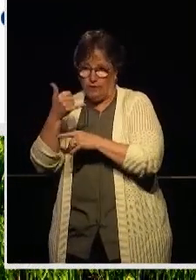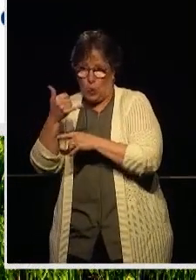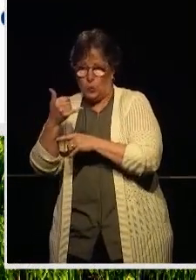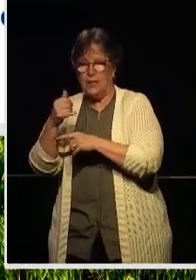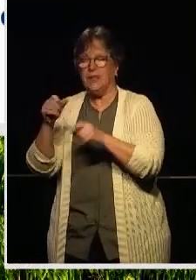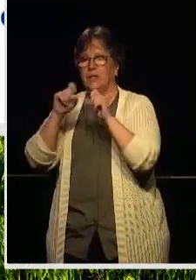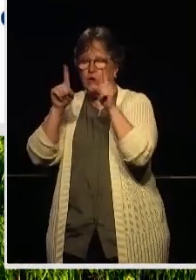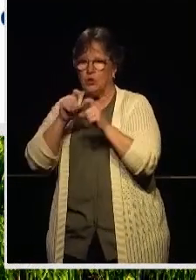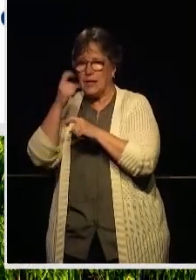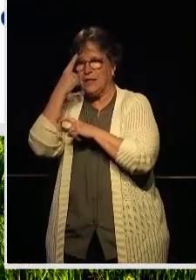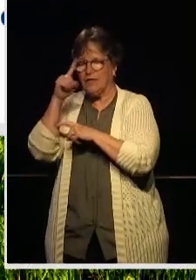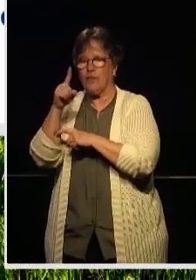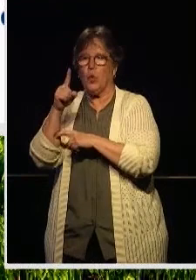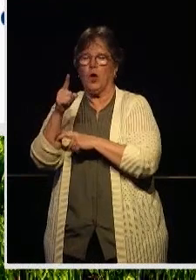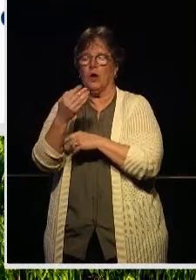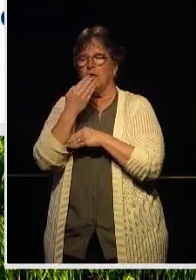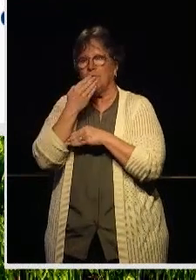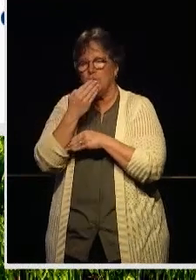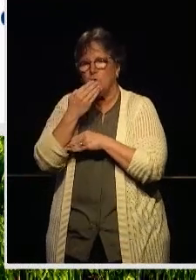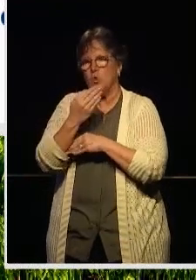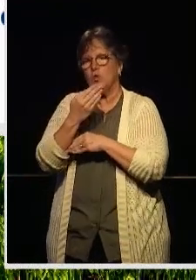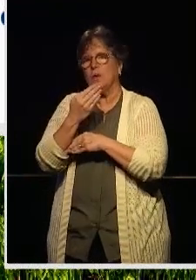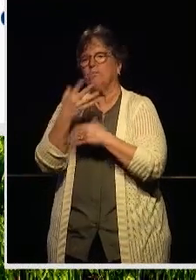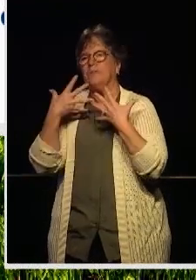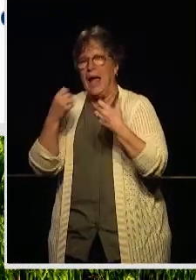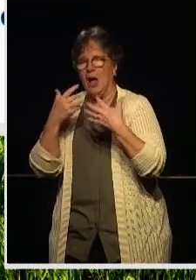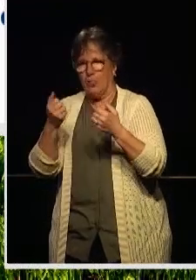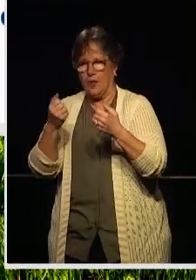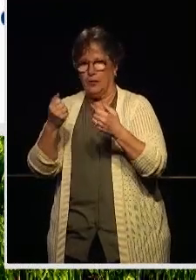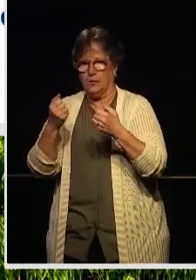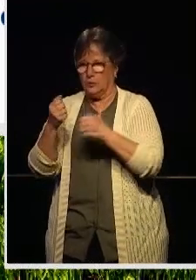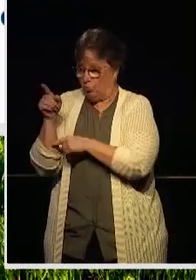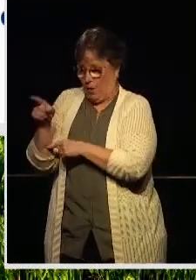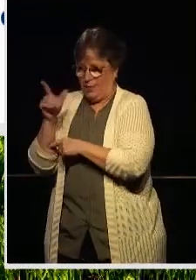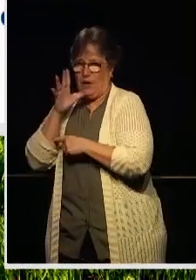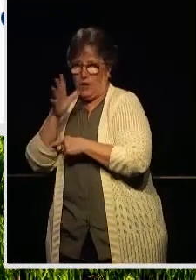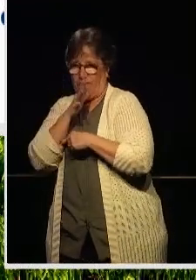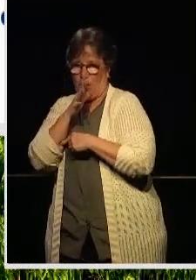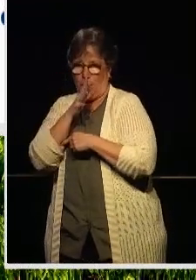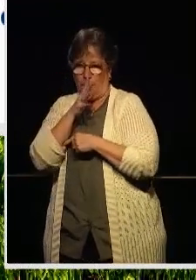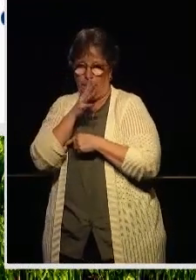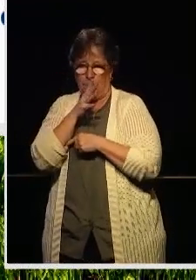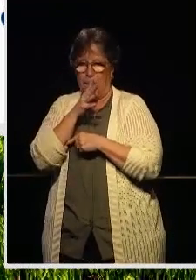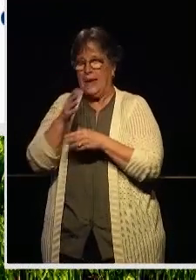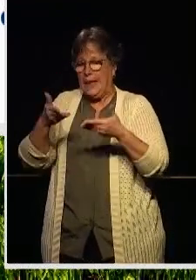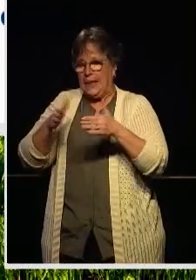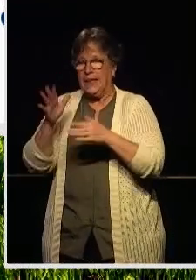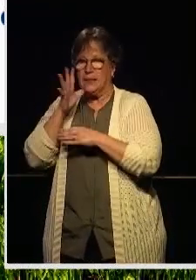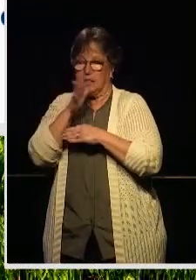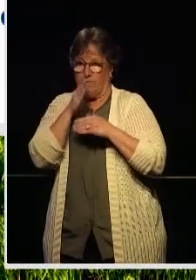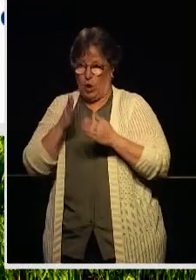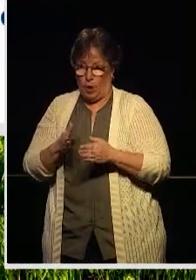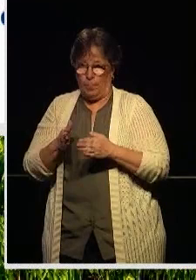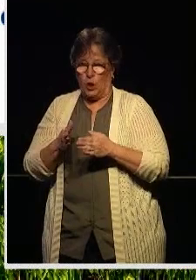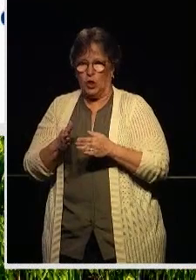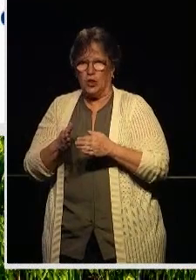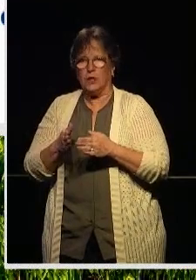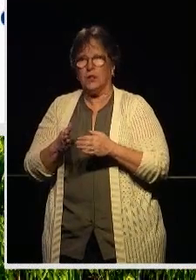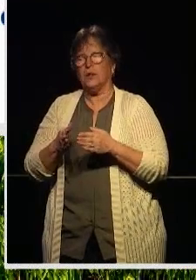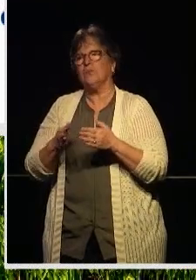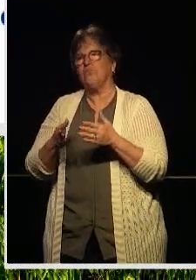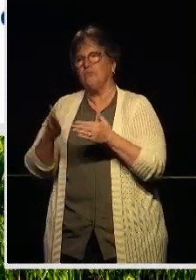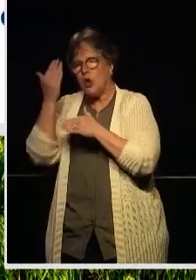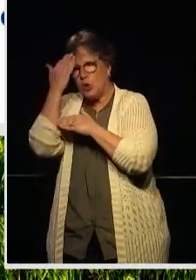safety, and traceability right at the farm gate, and enabling the farmers and the producers to test for the quality